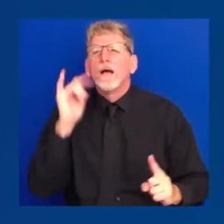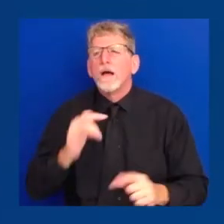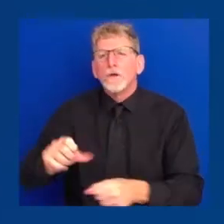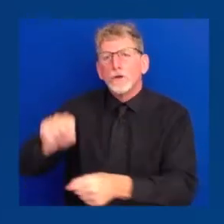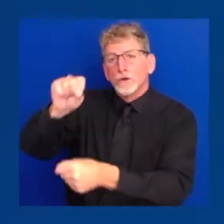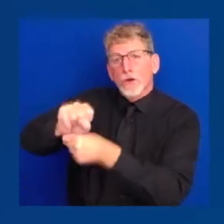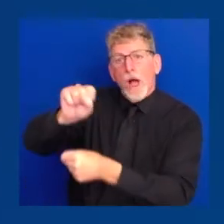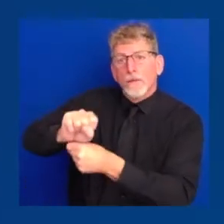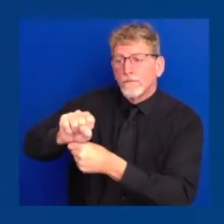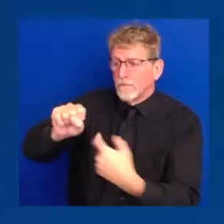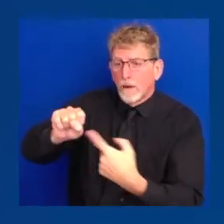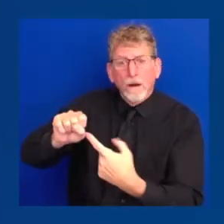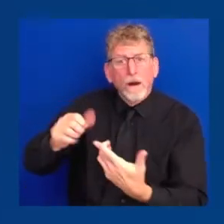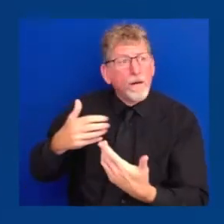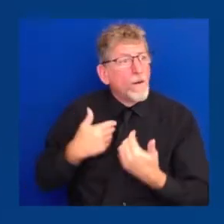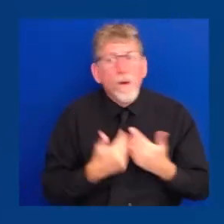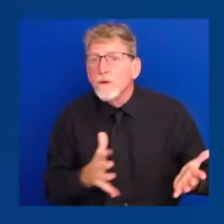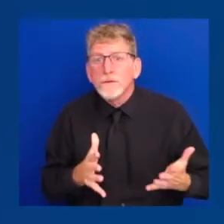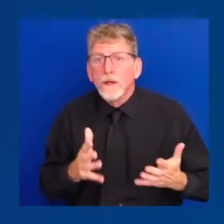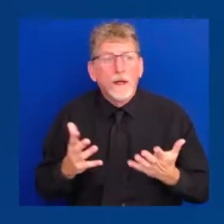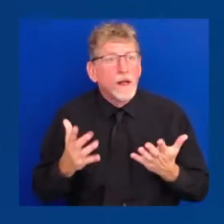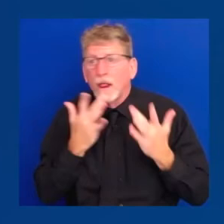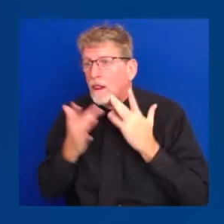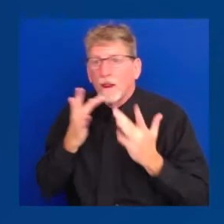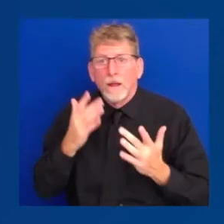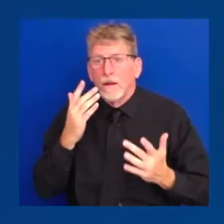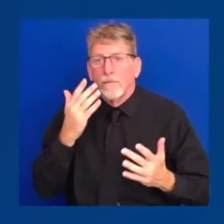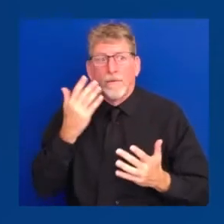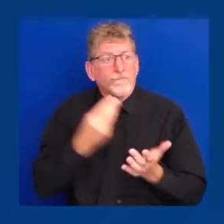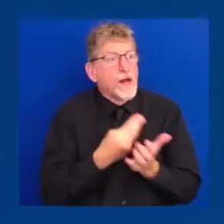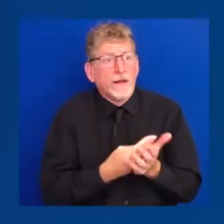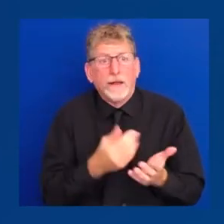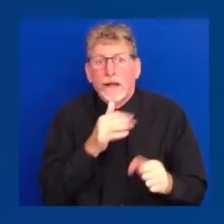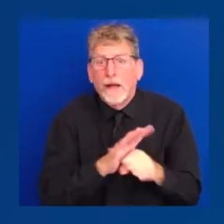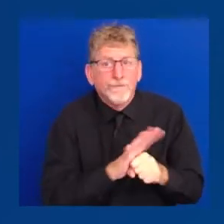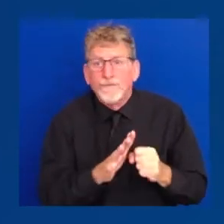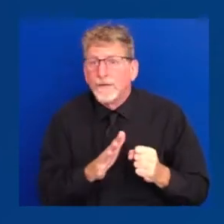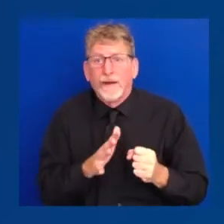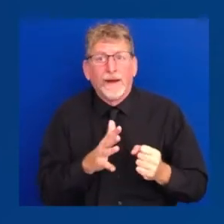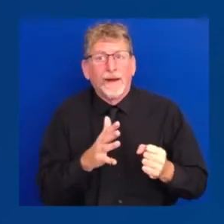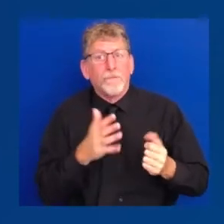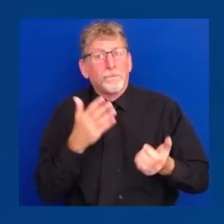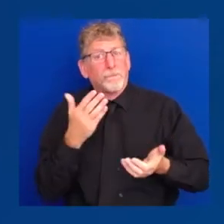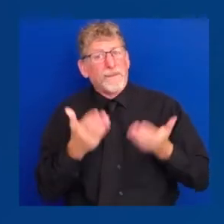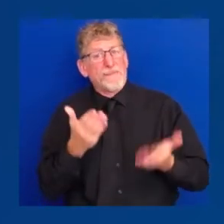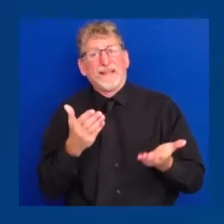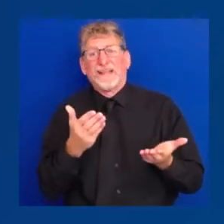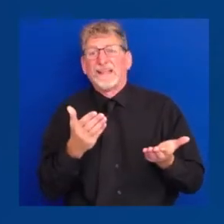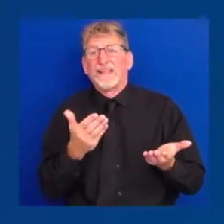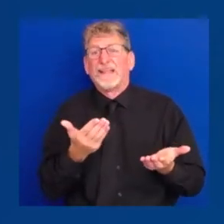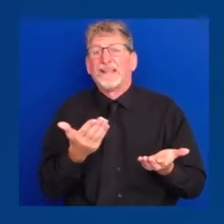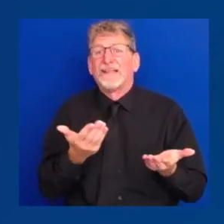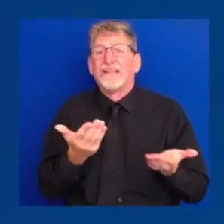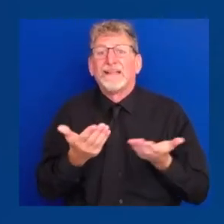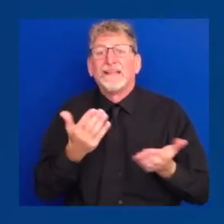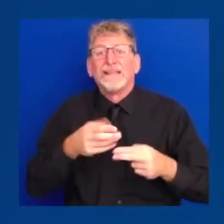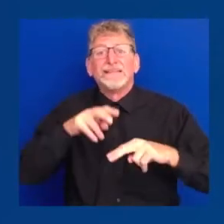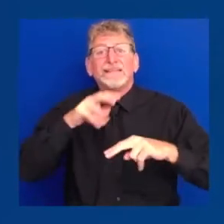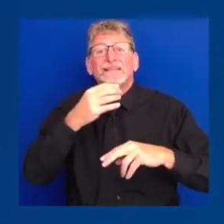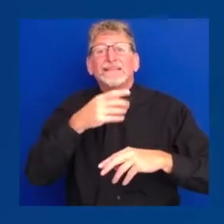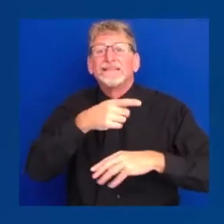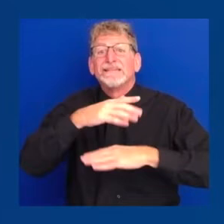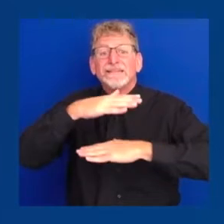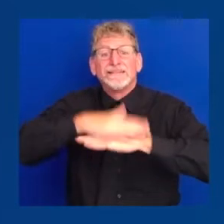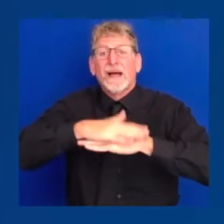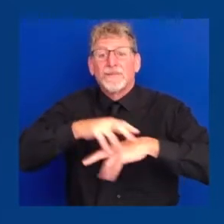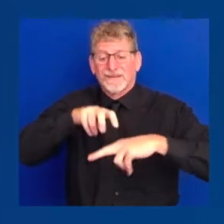in the bleachers, the quiet homes and the crowded hospitals. That's why this administration will coordinate a whole-of-government effort